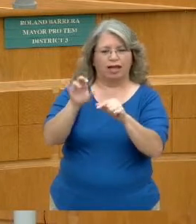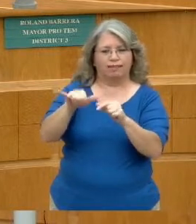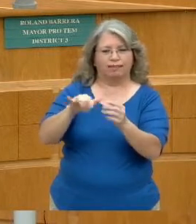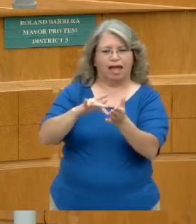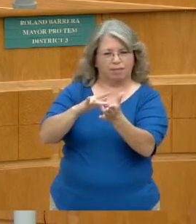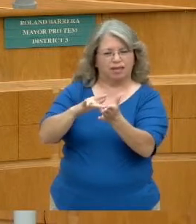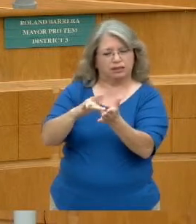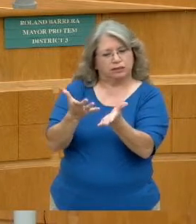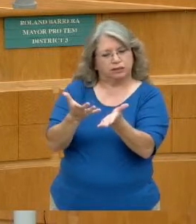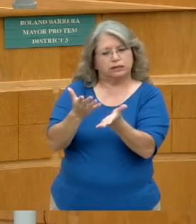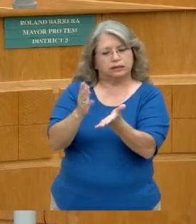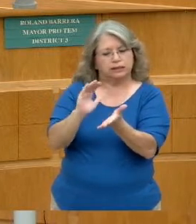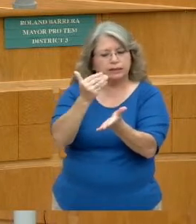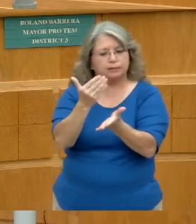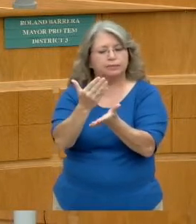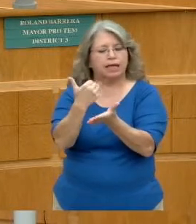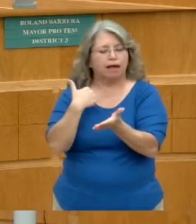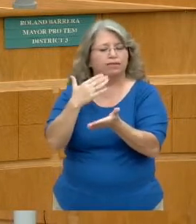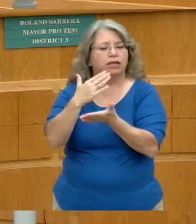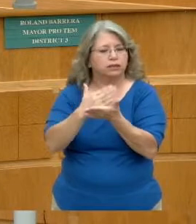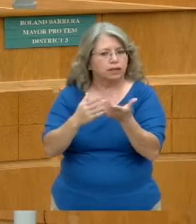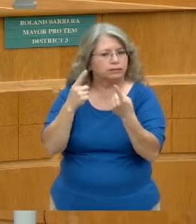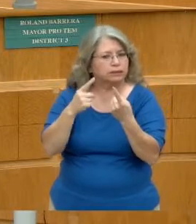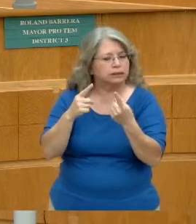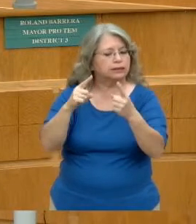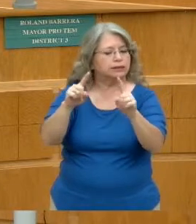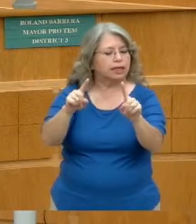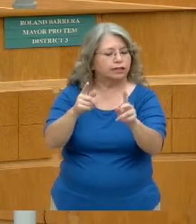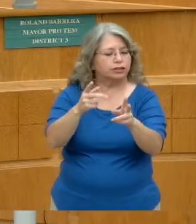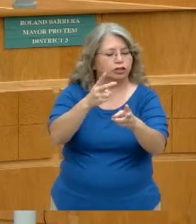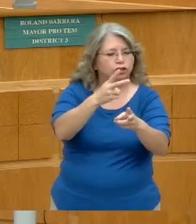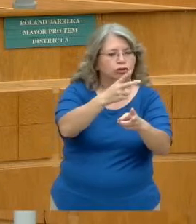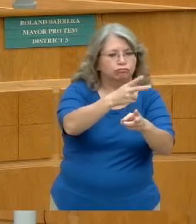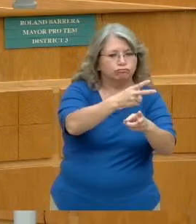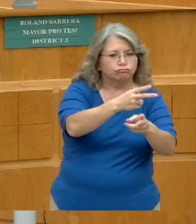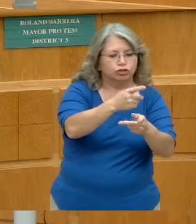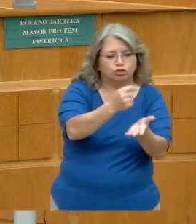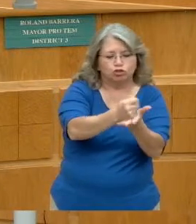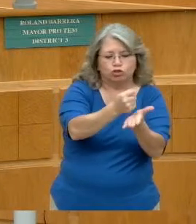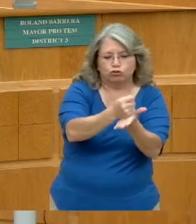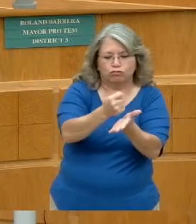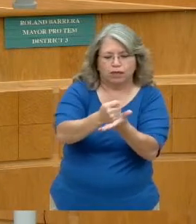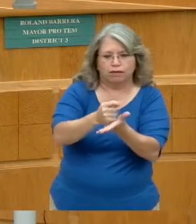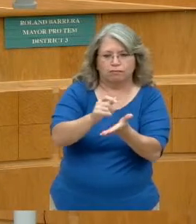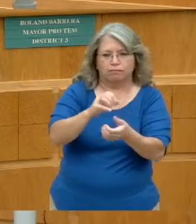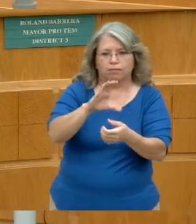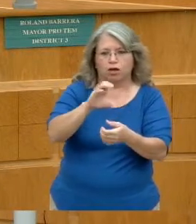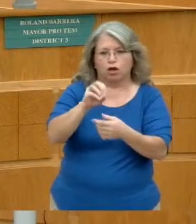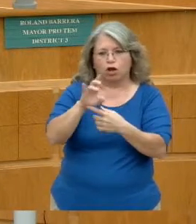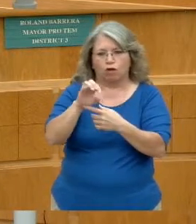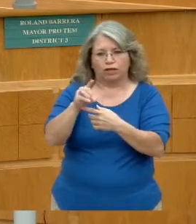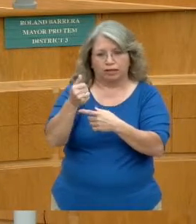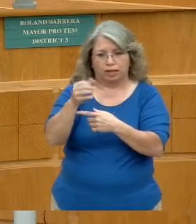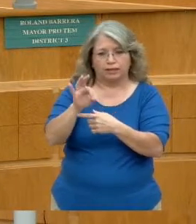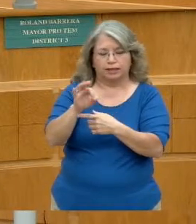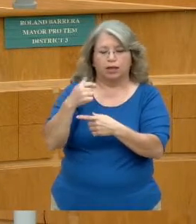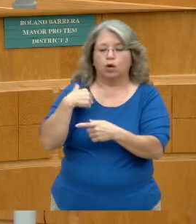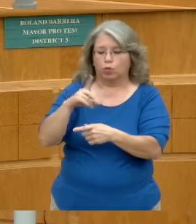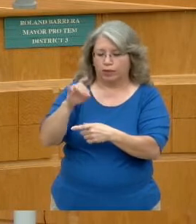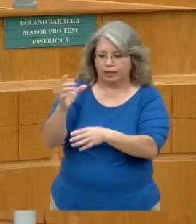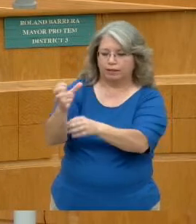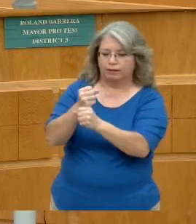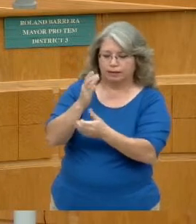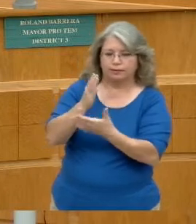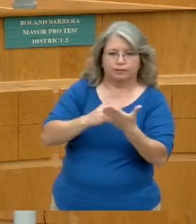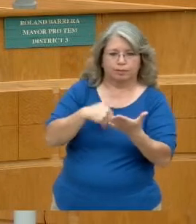in treatment of COVID-19. It has arrived at our 2 hospitals, and this is great news, and it does reflect